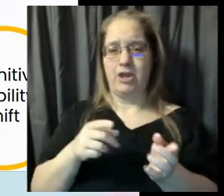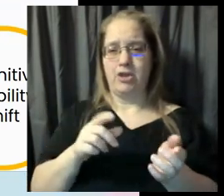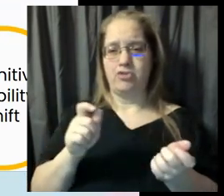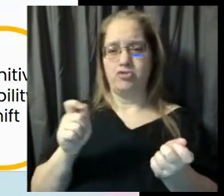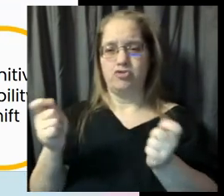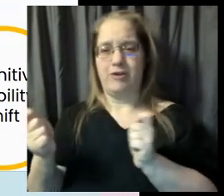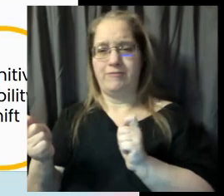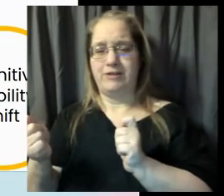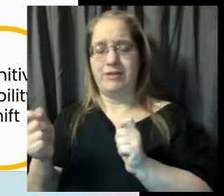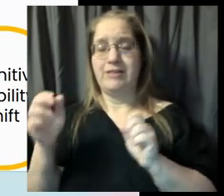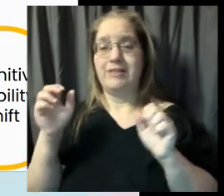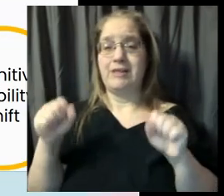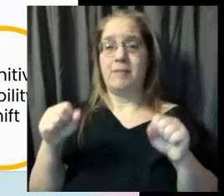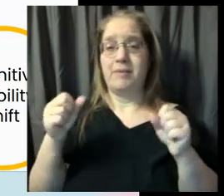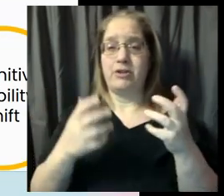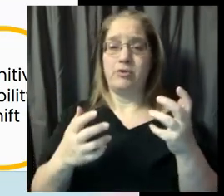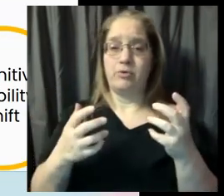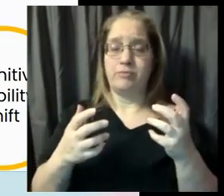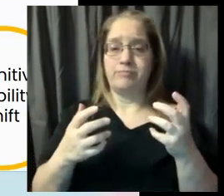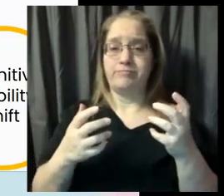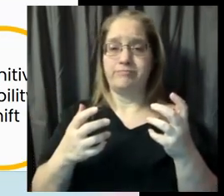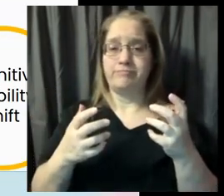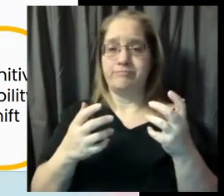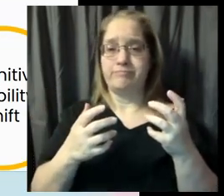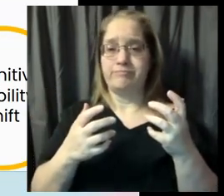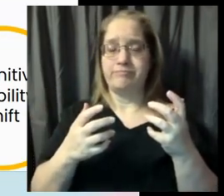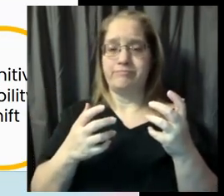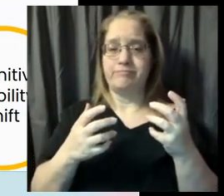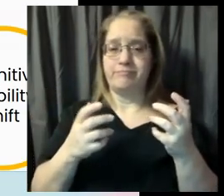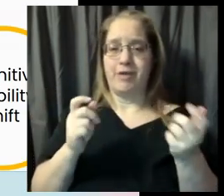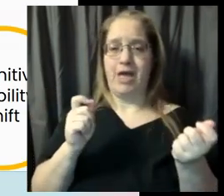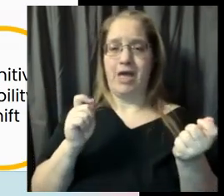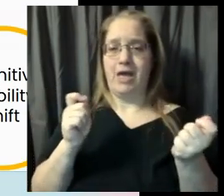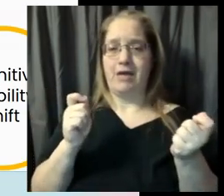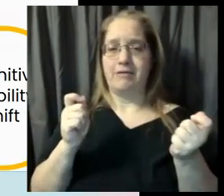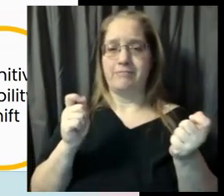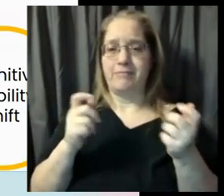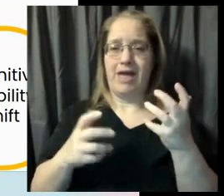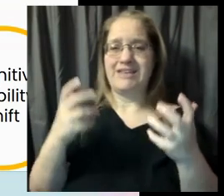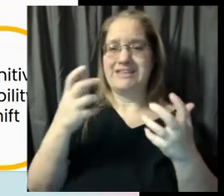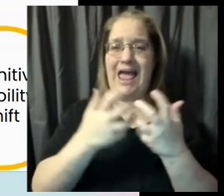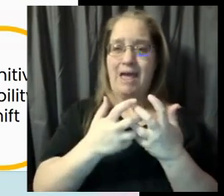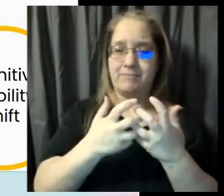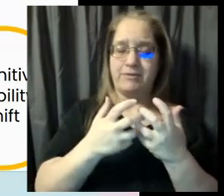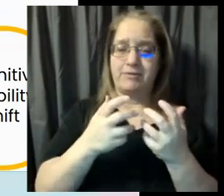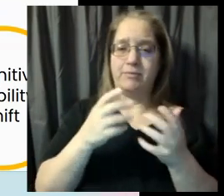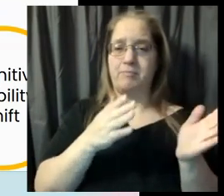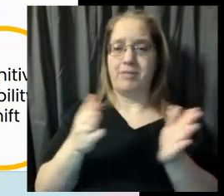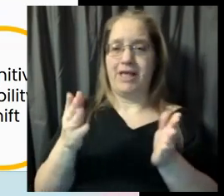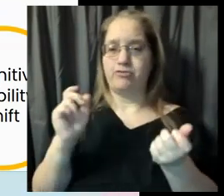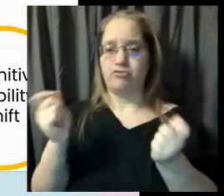to adapt when plans or routines change. And for children, this might